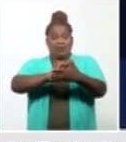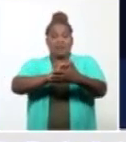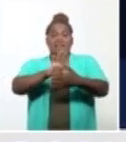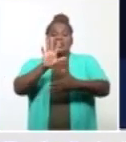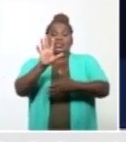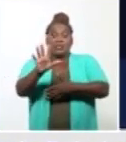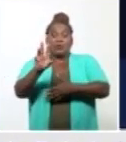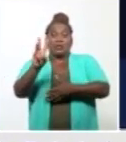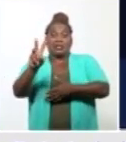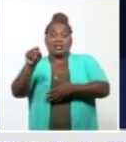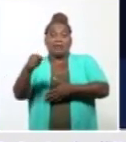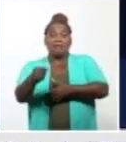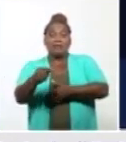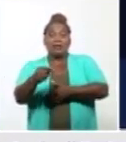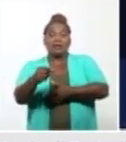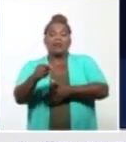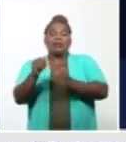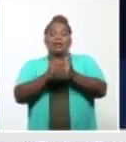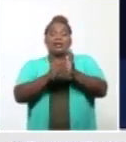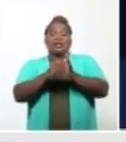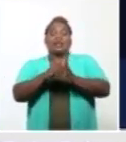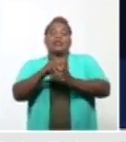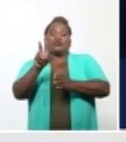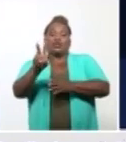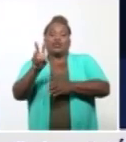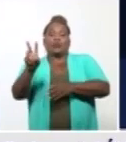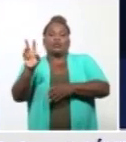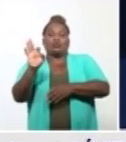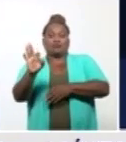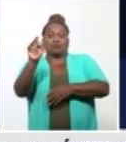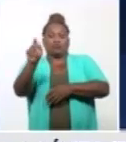2,419,355 confirmed cases. This accounts for